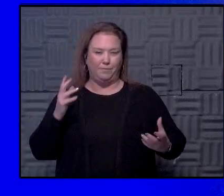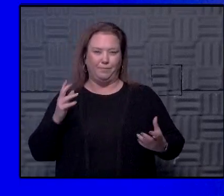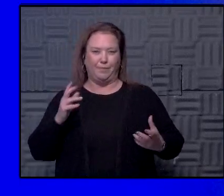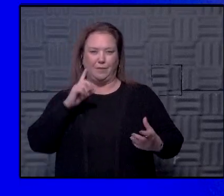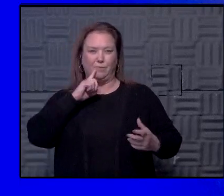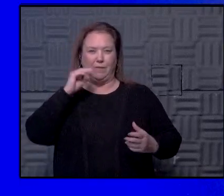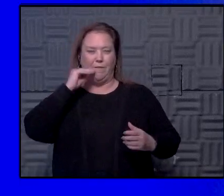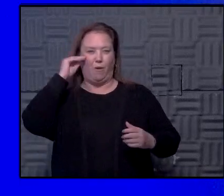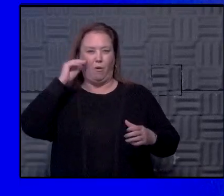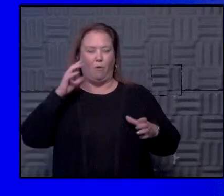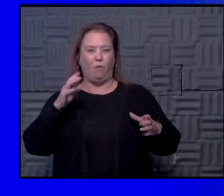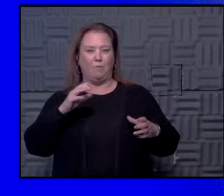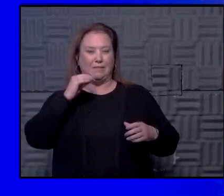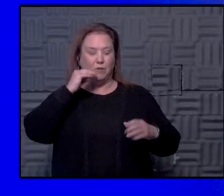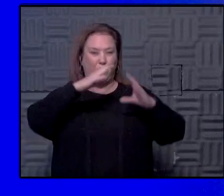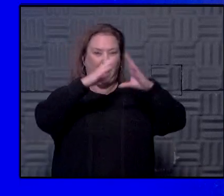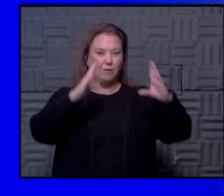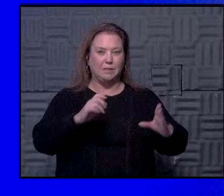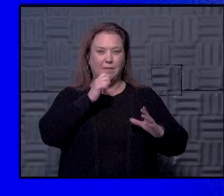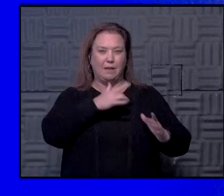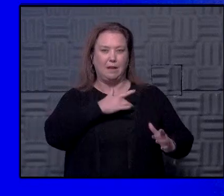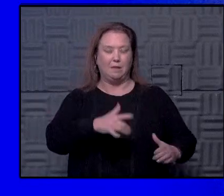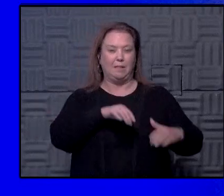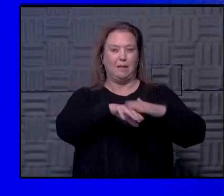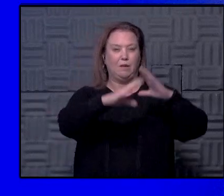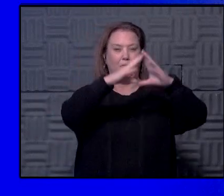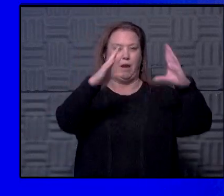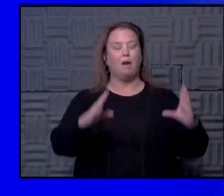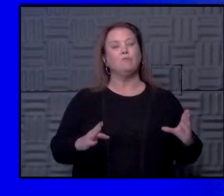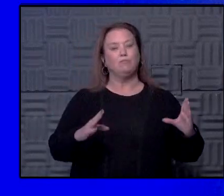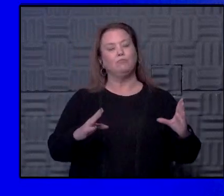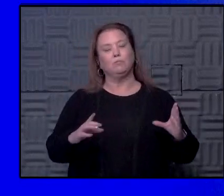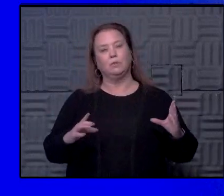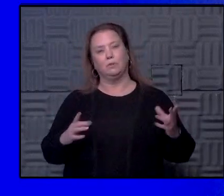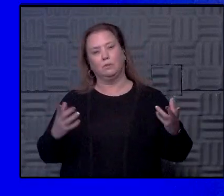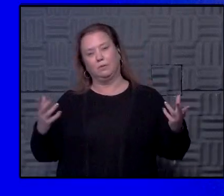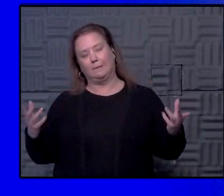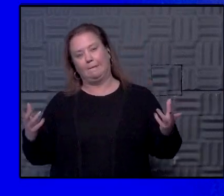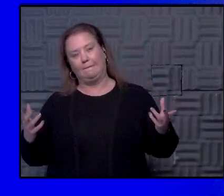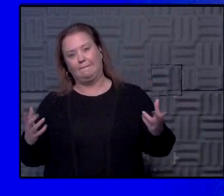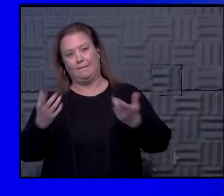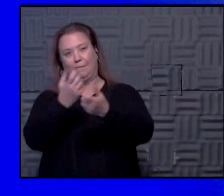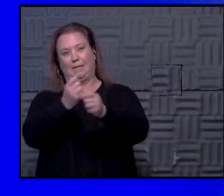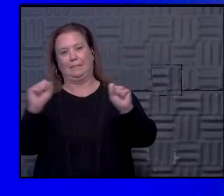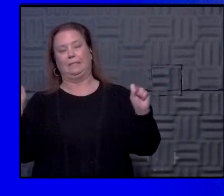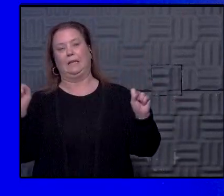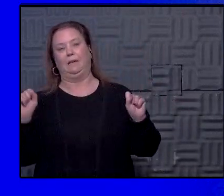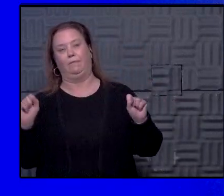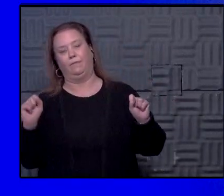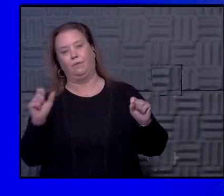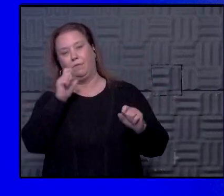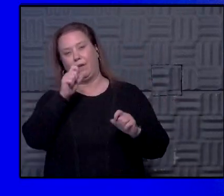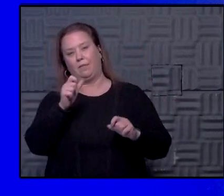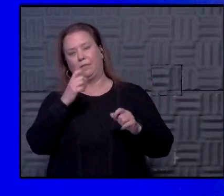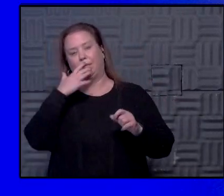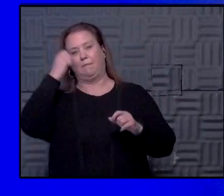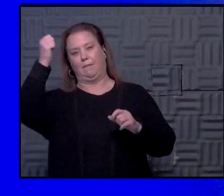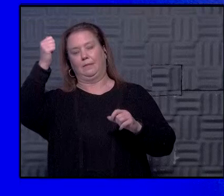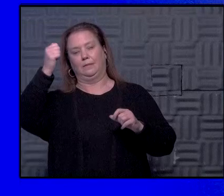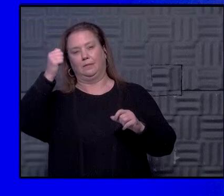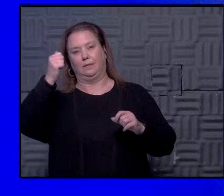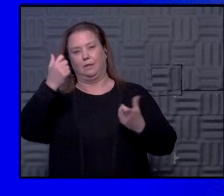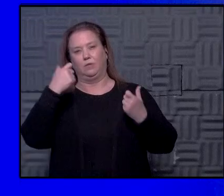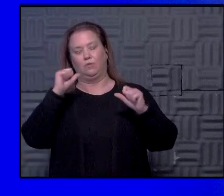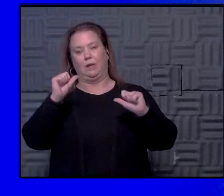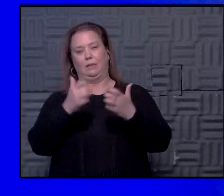to household now, not just bubble, but if they're not normally in your household and it is somebody, I think being safer than not is probably the best course, wearing that mask,